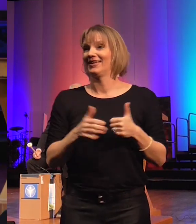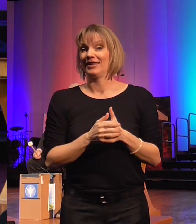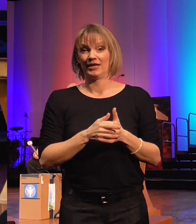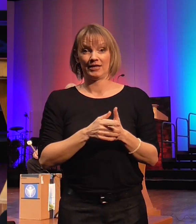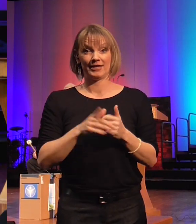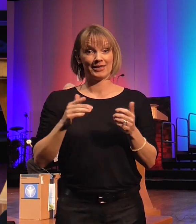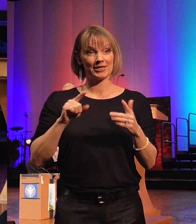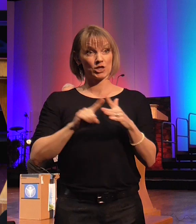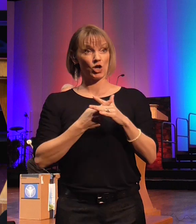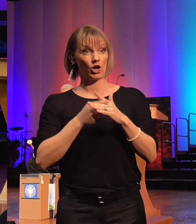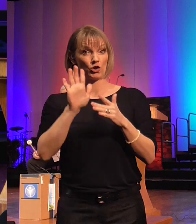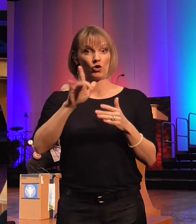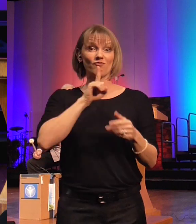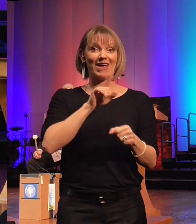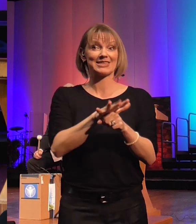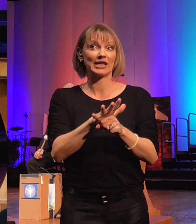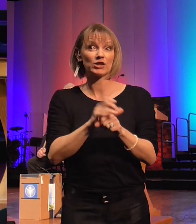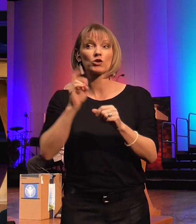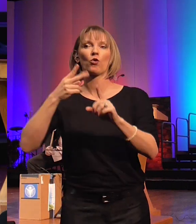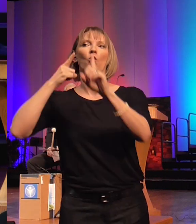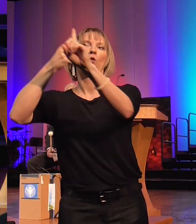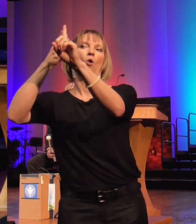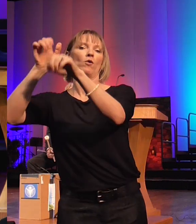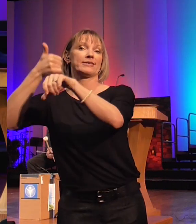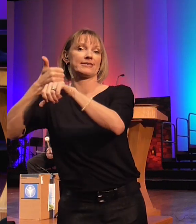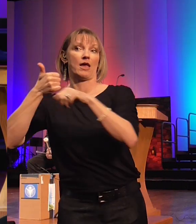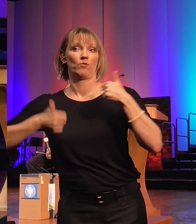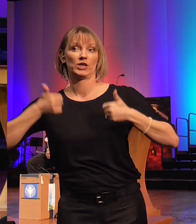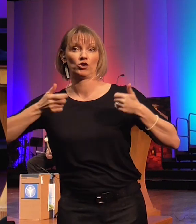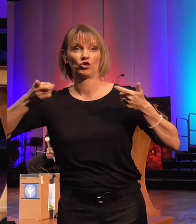Did you set resolutions or did you set goals?